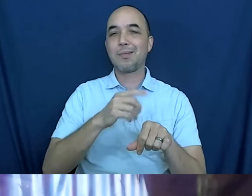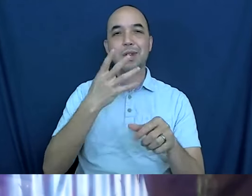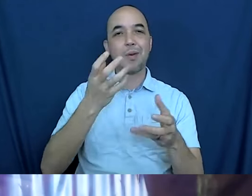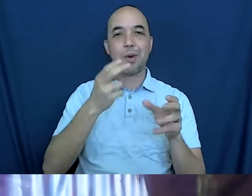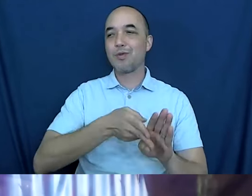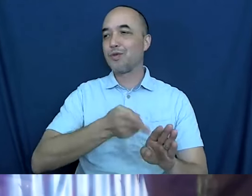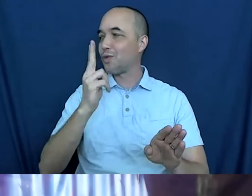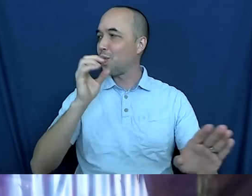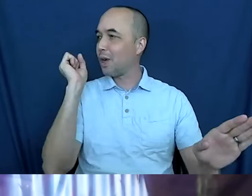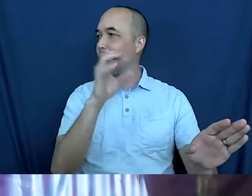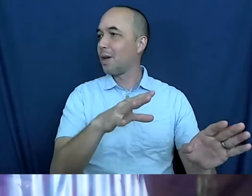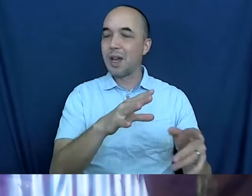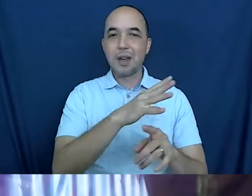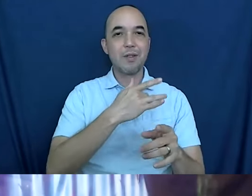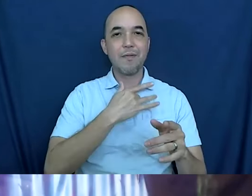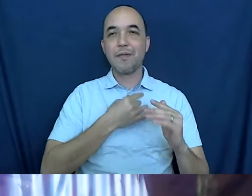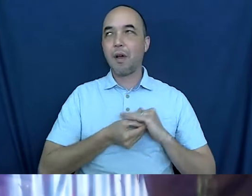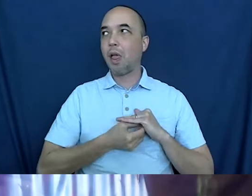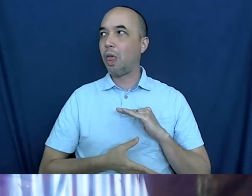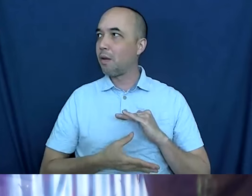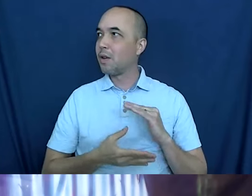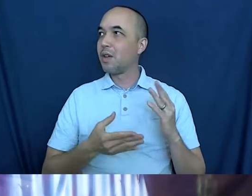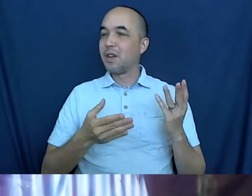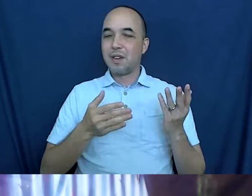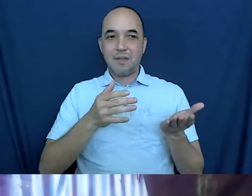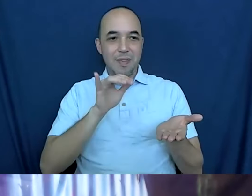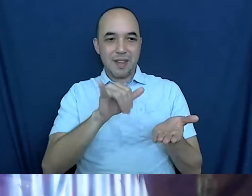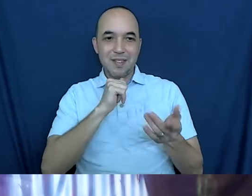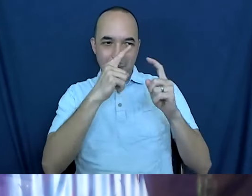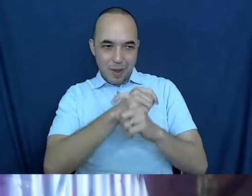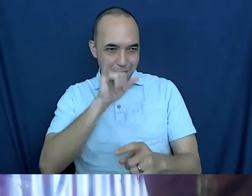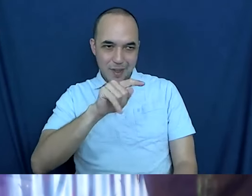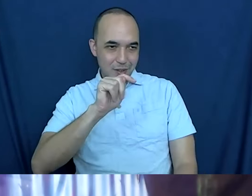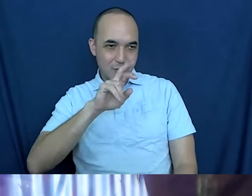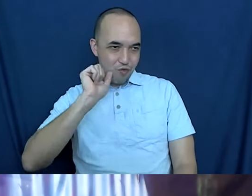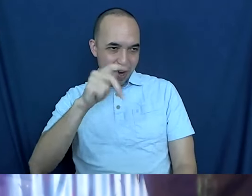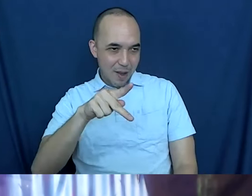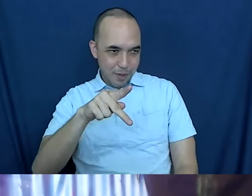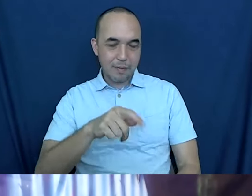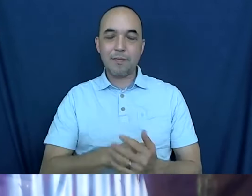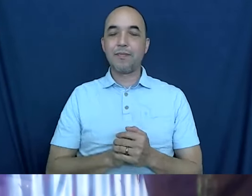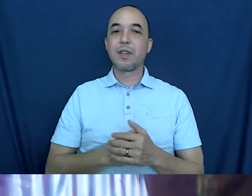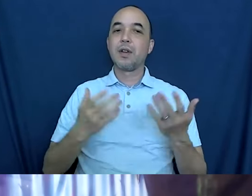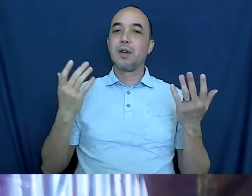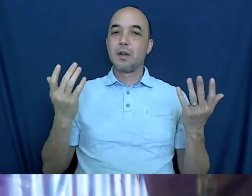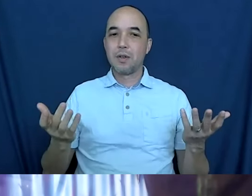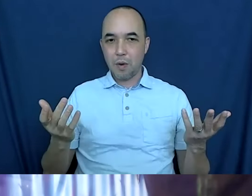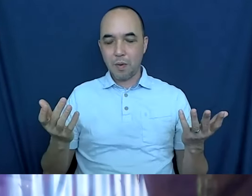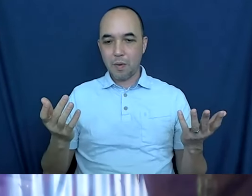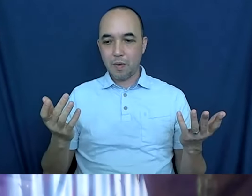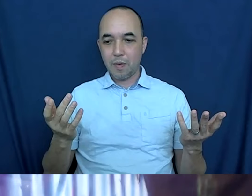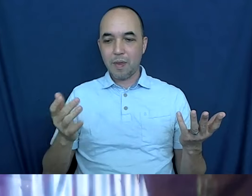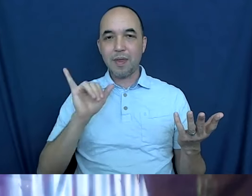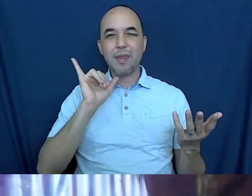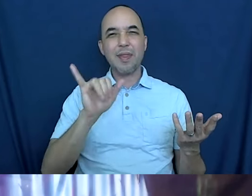defeatism. And I think, you know, it's more of a trap than a puzzle at that point, right? It's, mm-hmm. I think it also reflects a